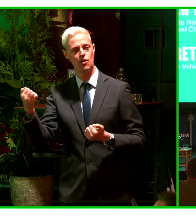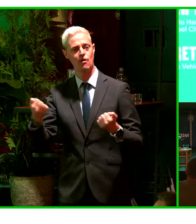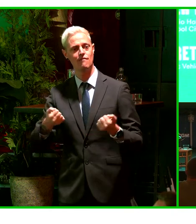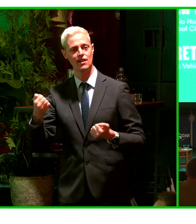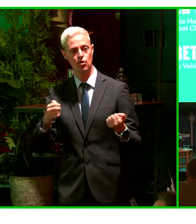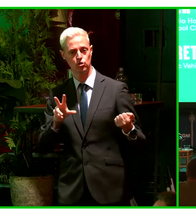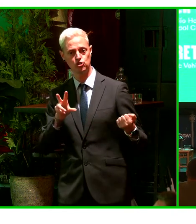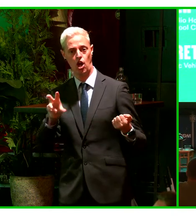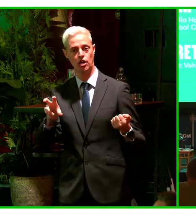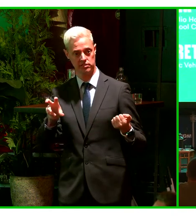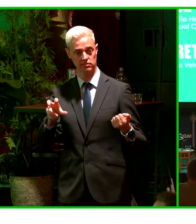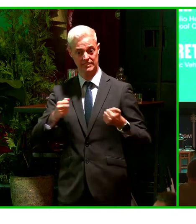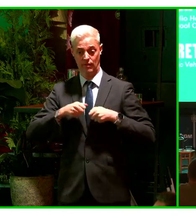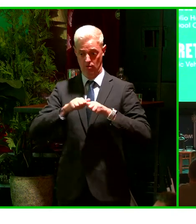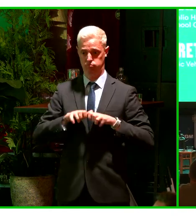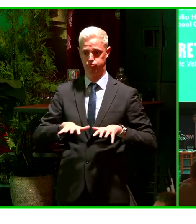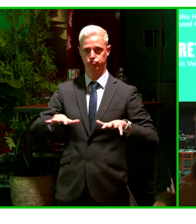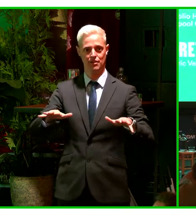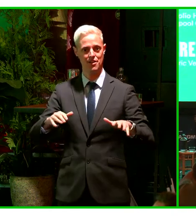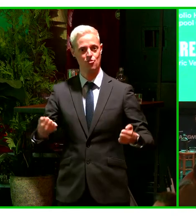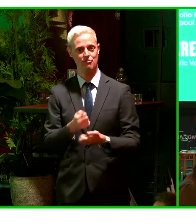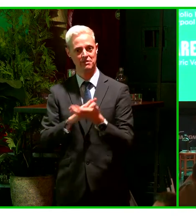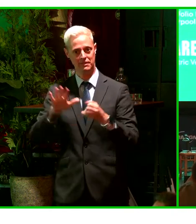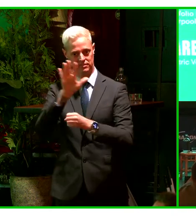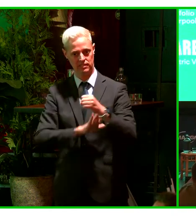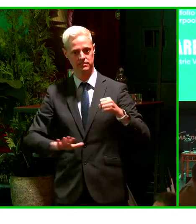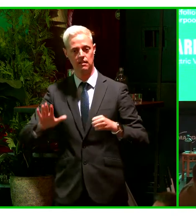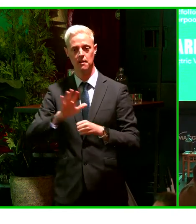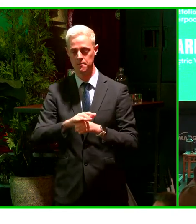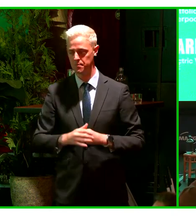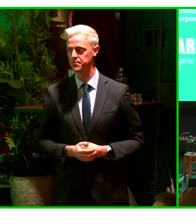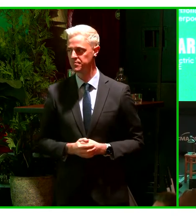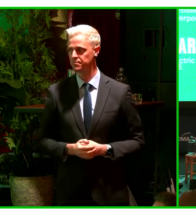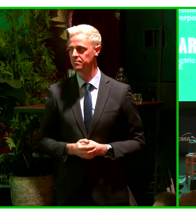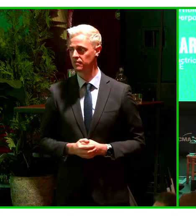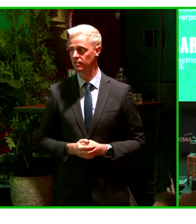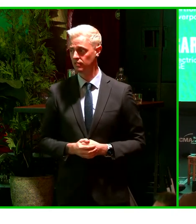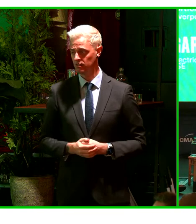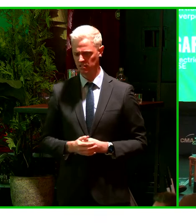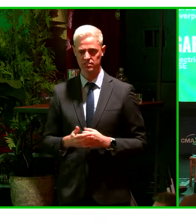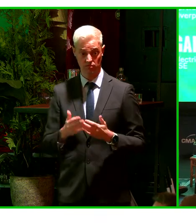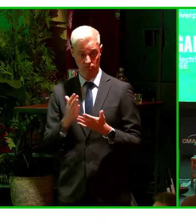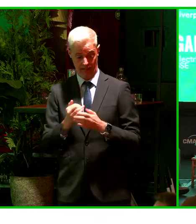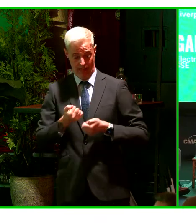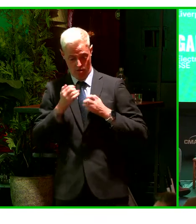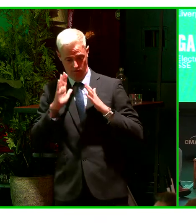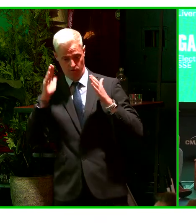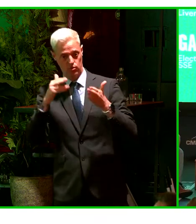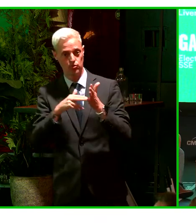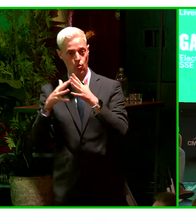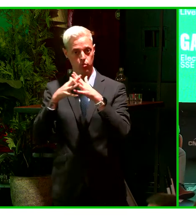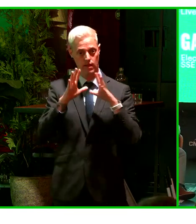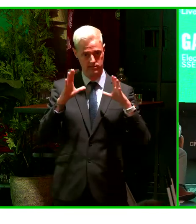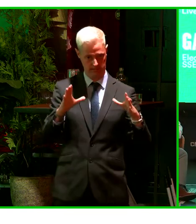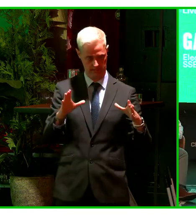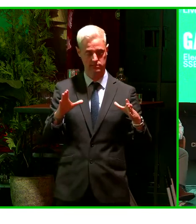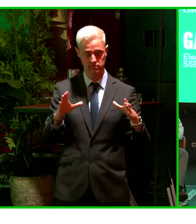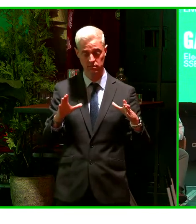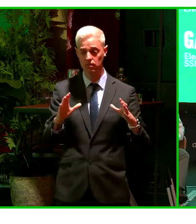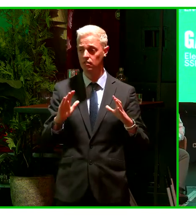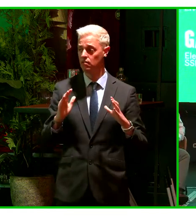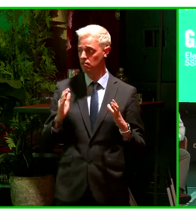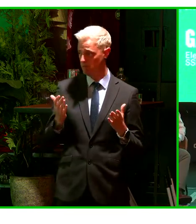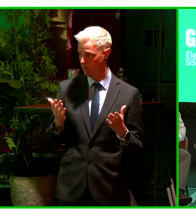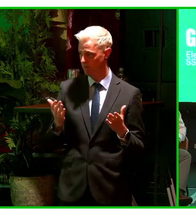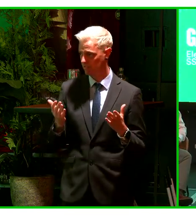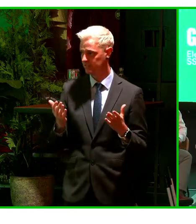Greater Manchester. Largest network in Greater Manchester and focused just on the Northwest. But what I also often talk about is the